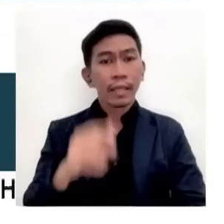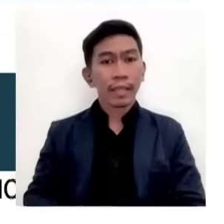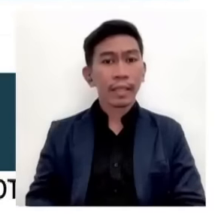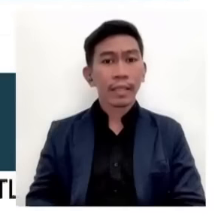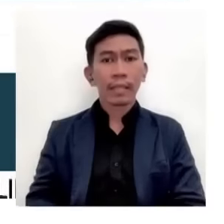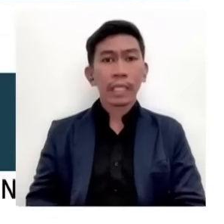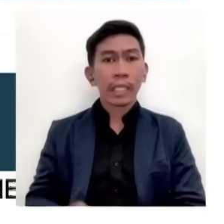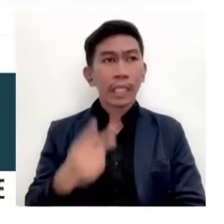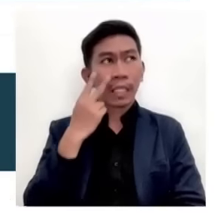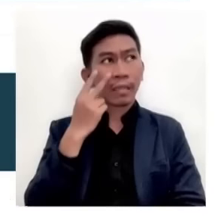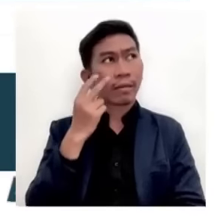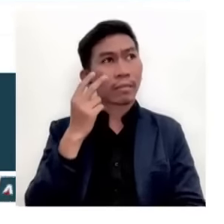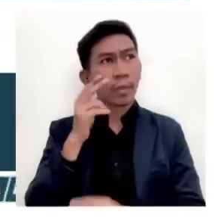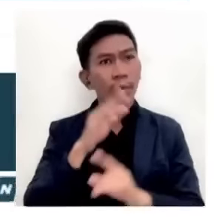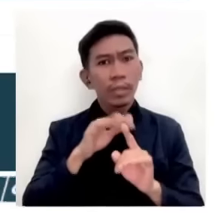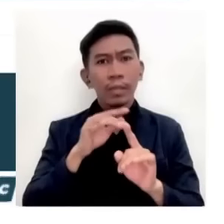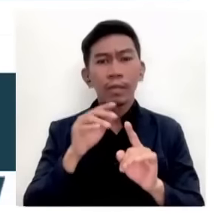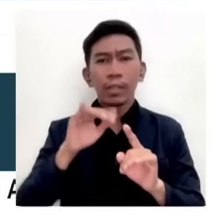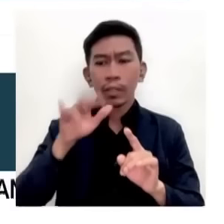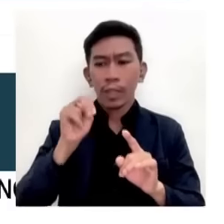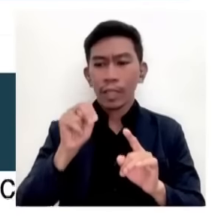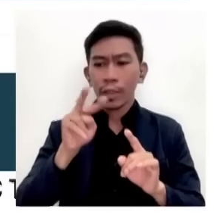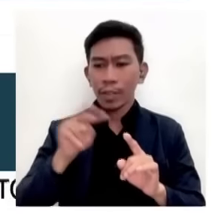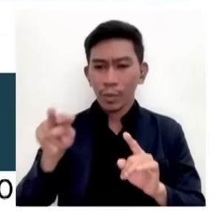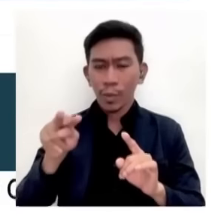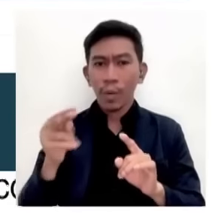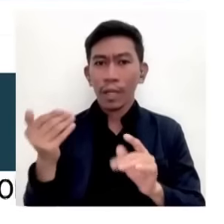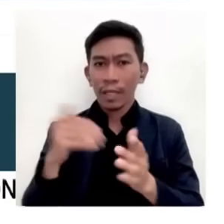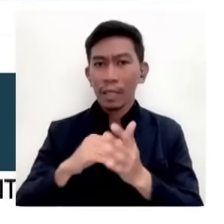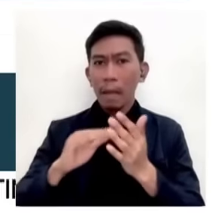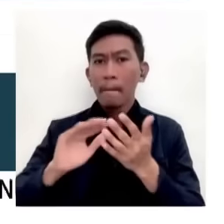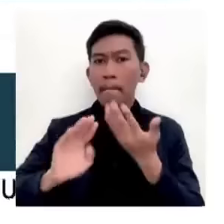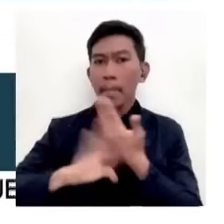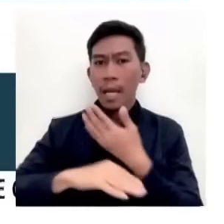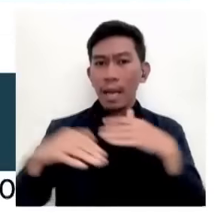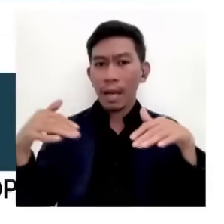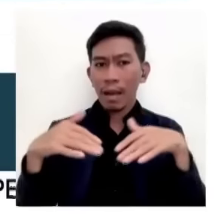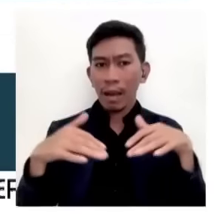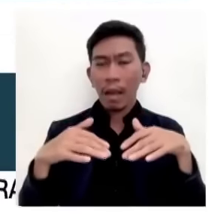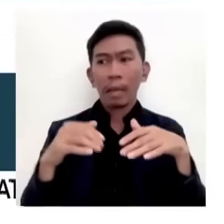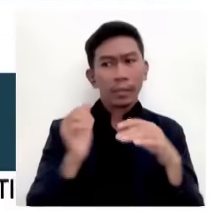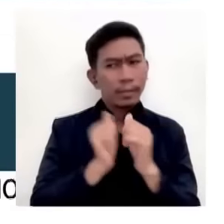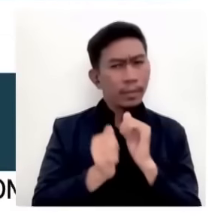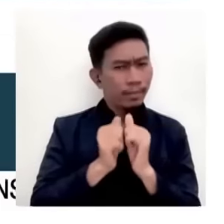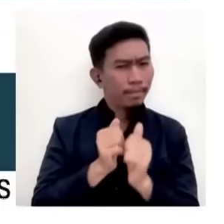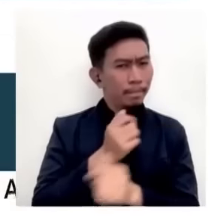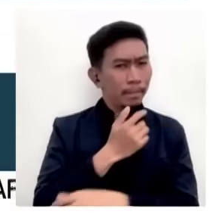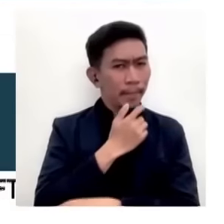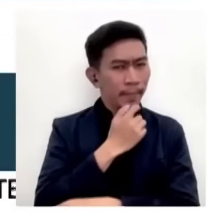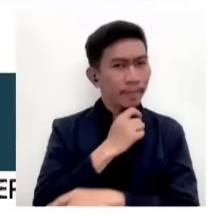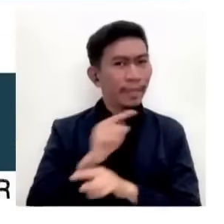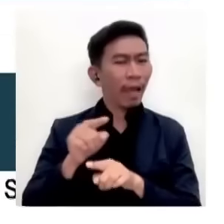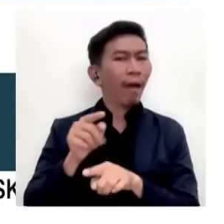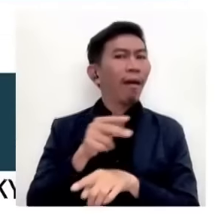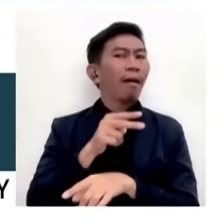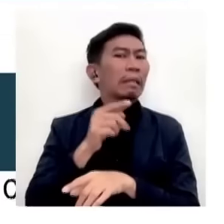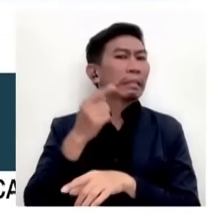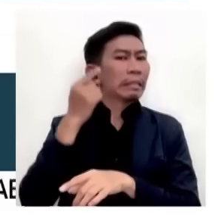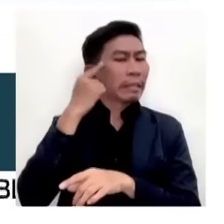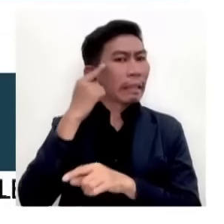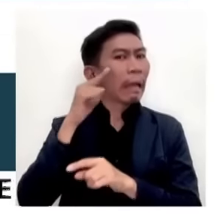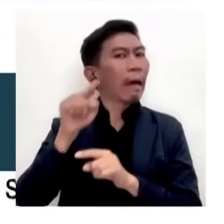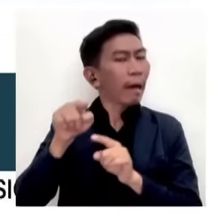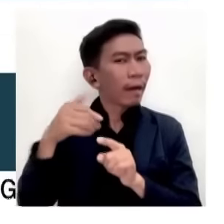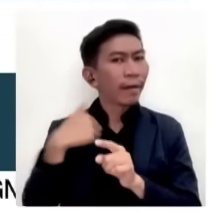session January 22. So from that, it's already there's doubtful, or we suspect that there